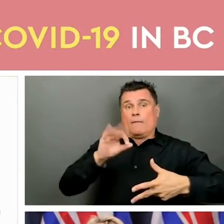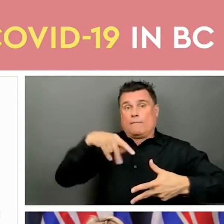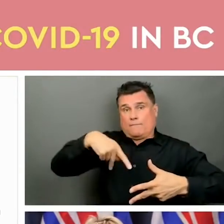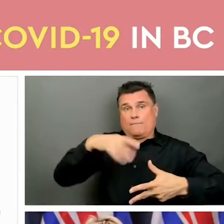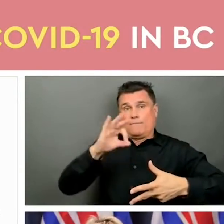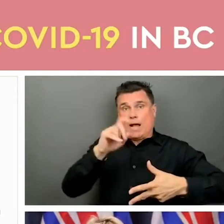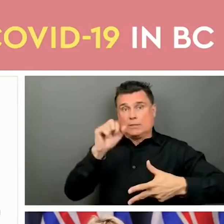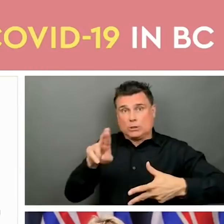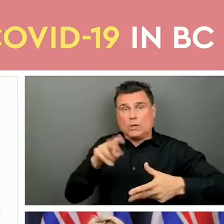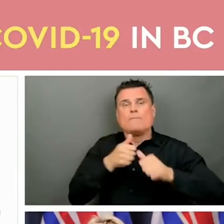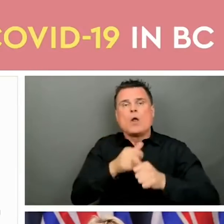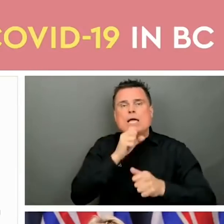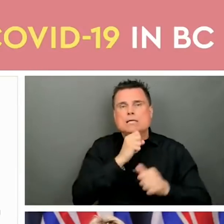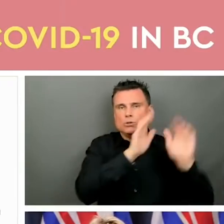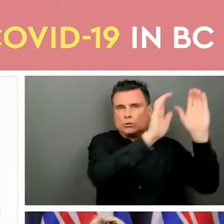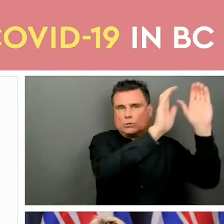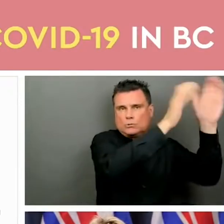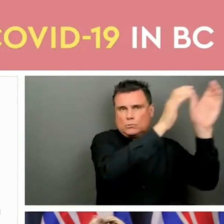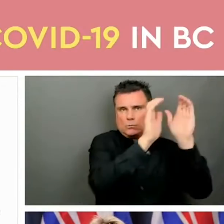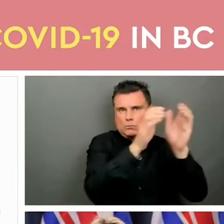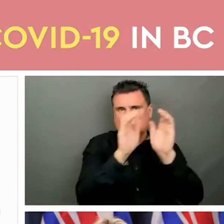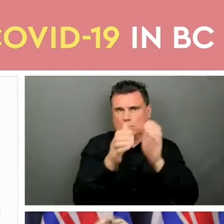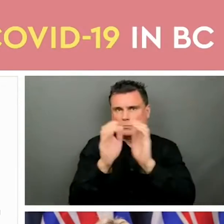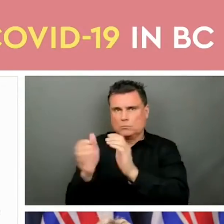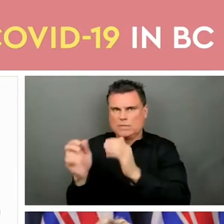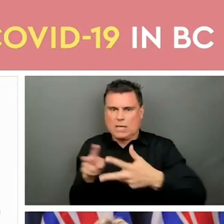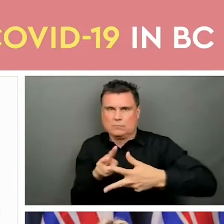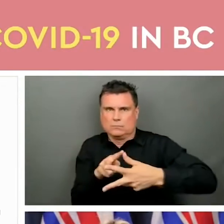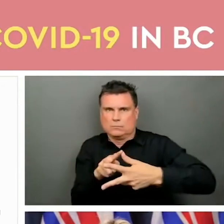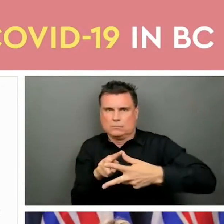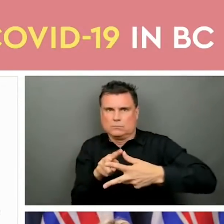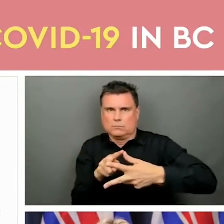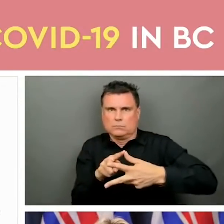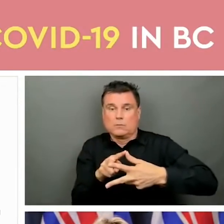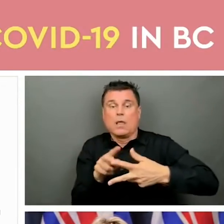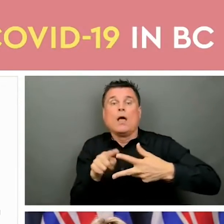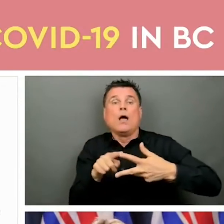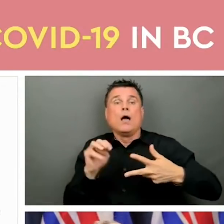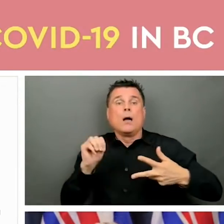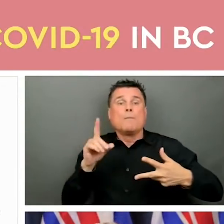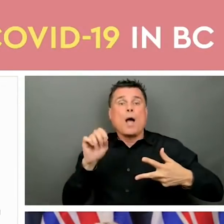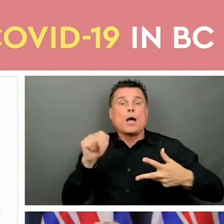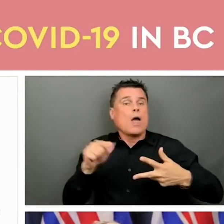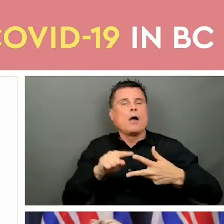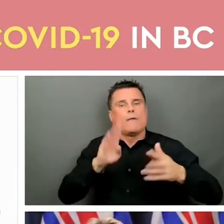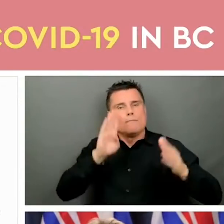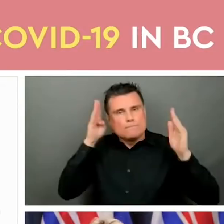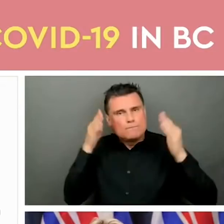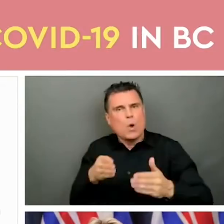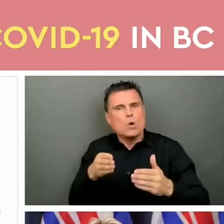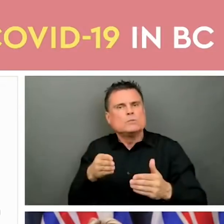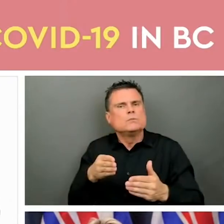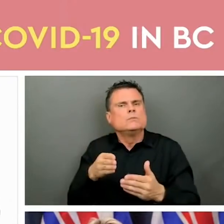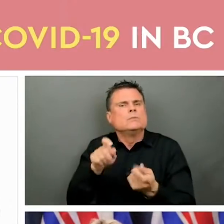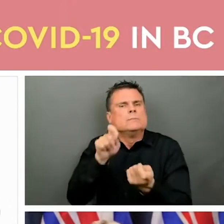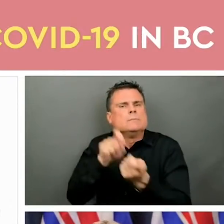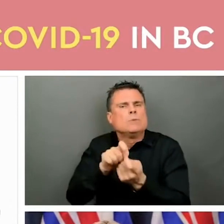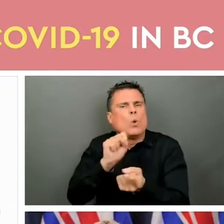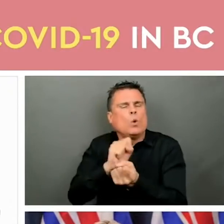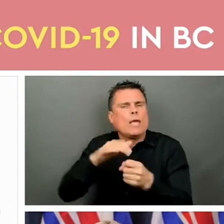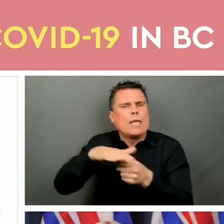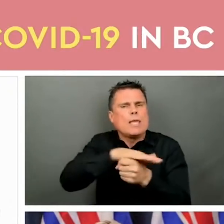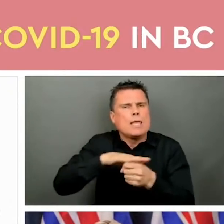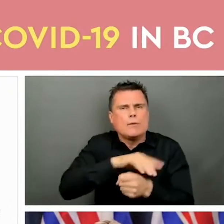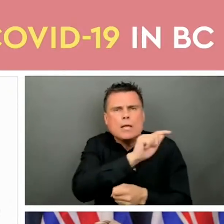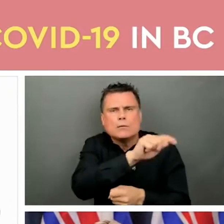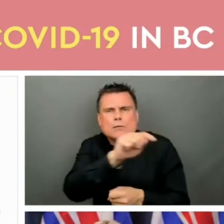that as we get into the first weeks of May, the federal government will come through with it. They've promised, and I know they're working very hard on that to get